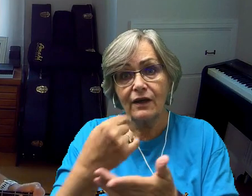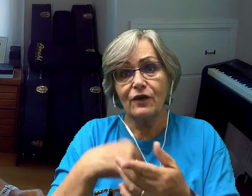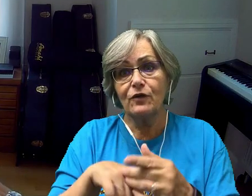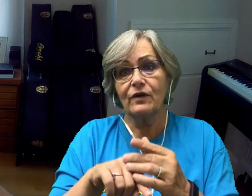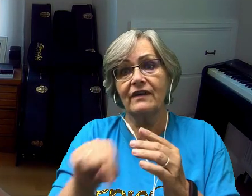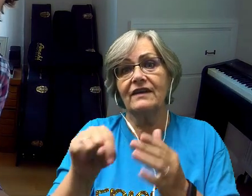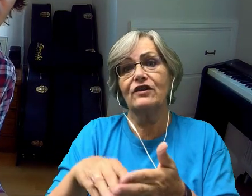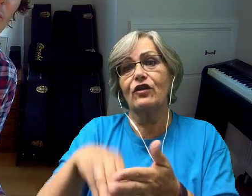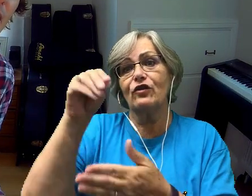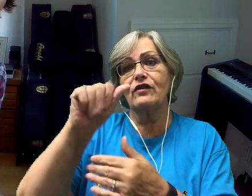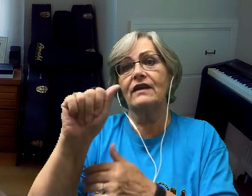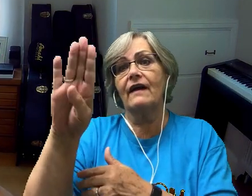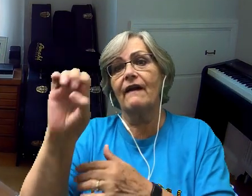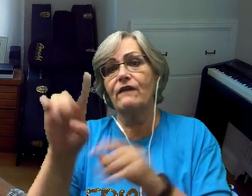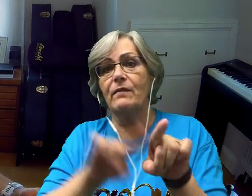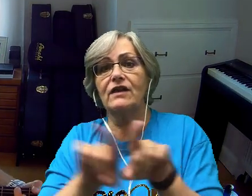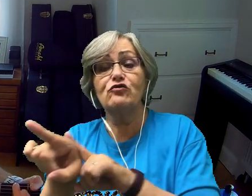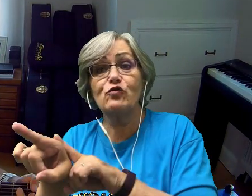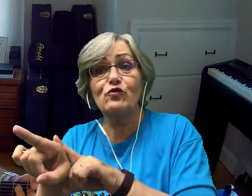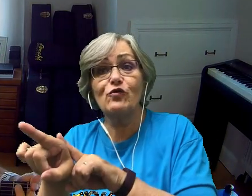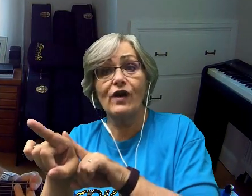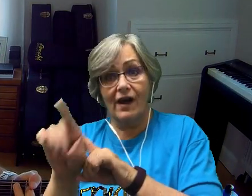we'll have to learn the alphabet too.